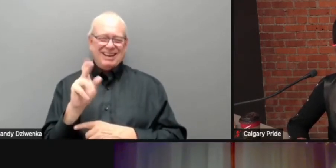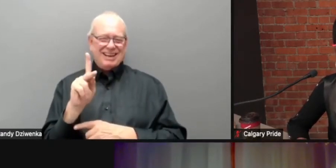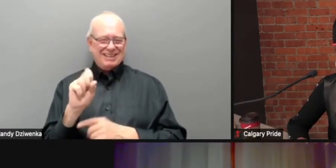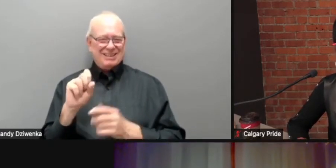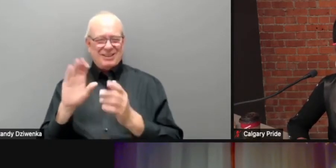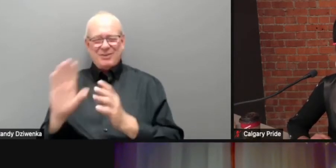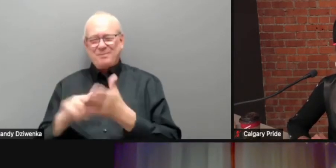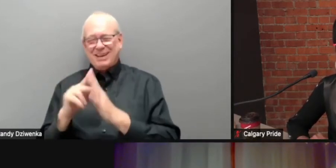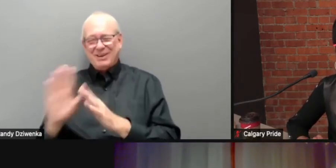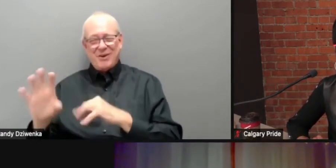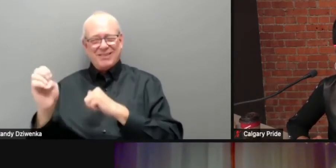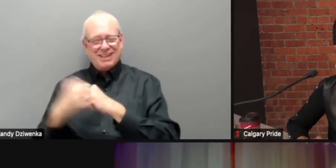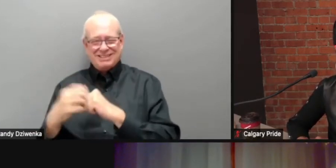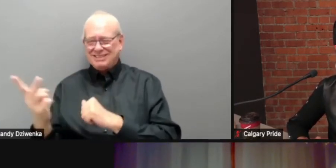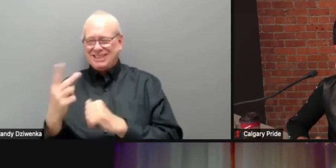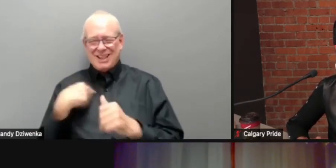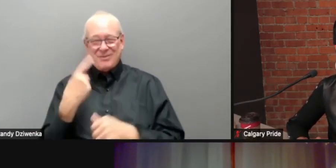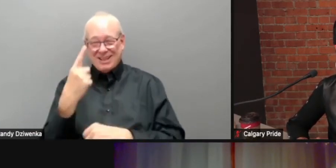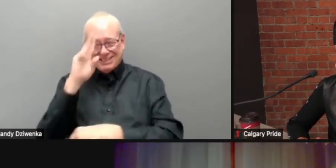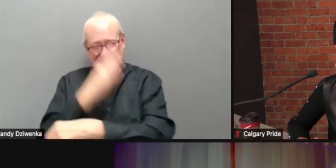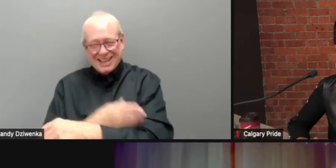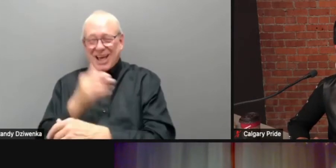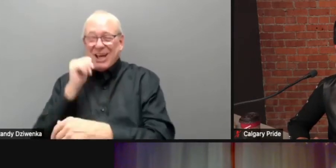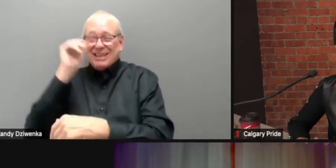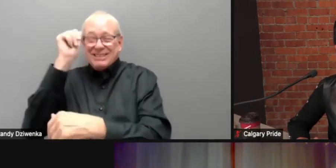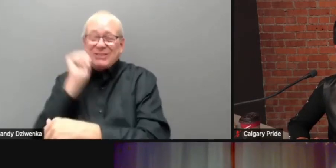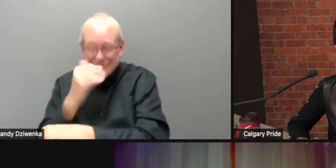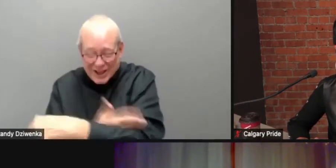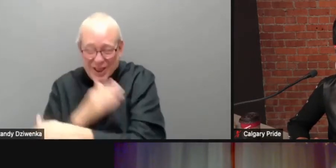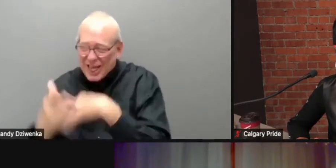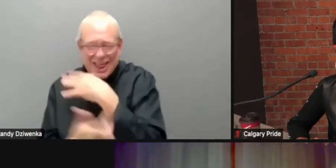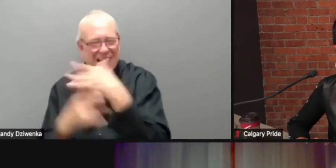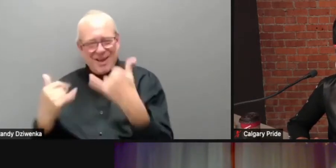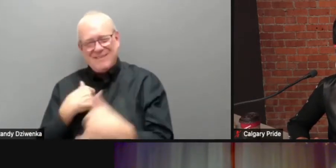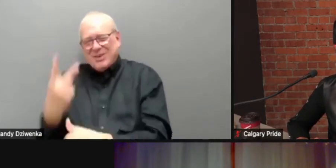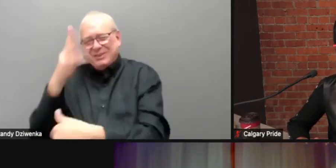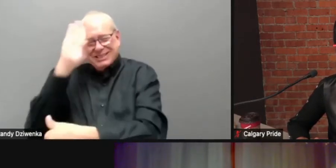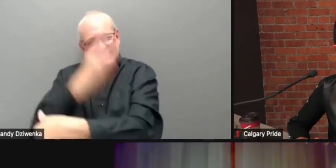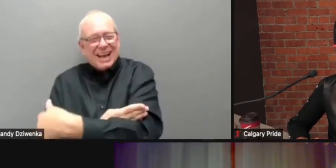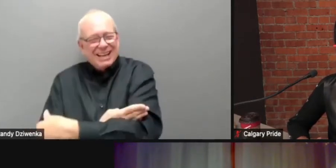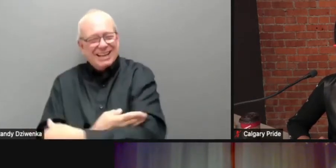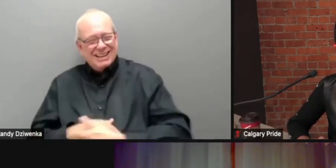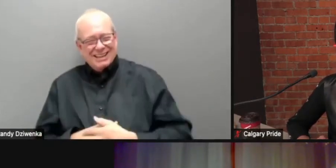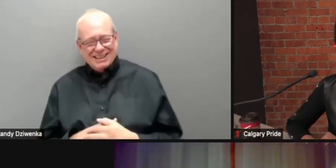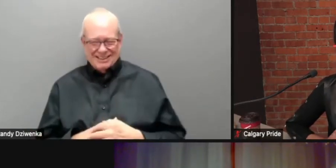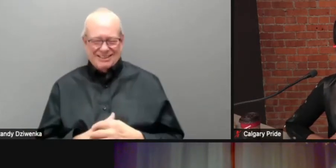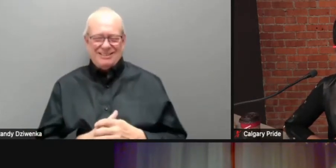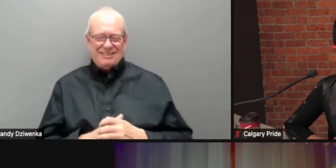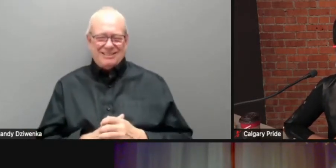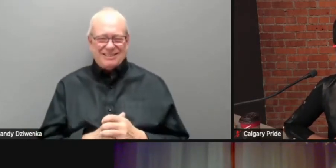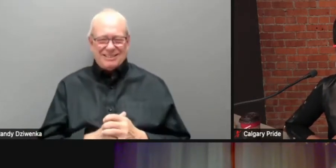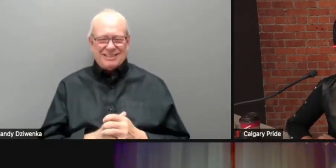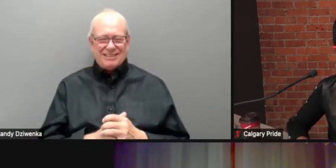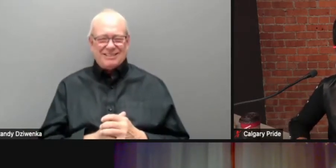What are some new things that you've learned about the 2S LGBTQ community recently?